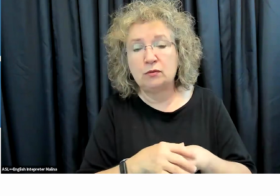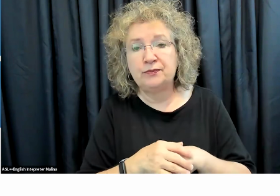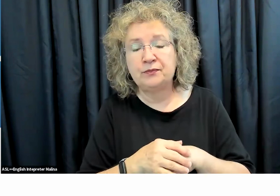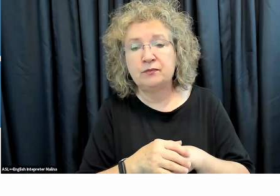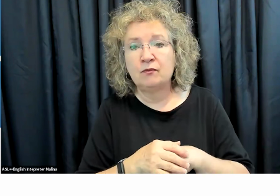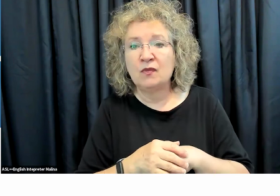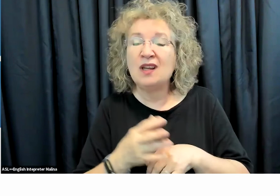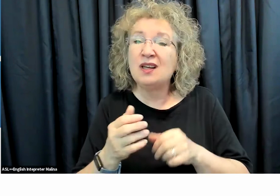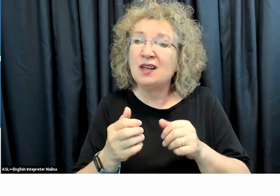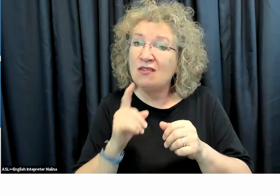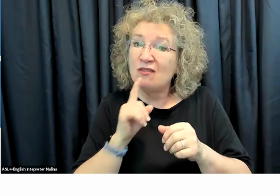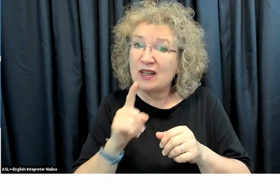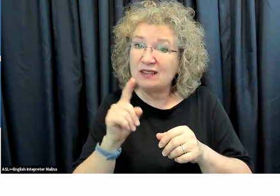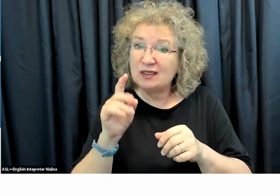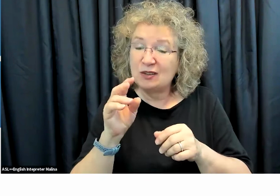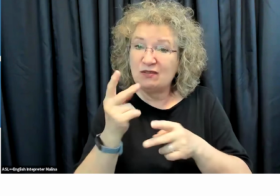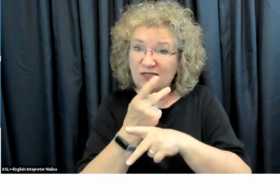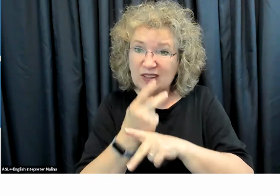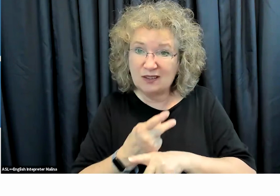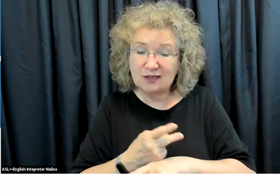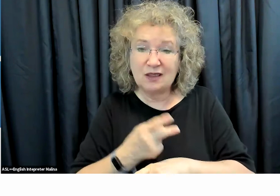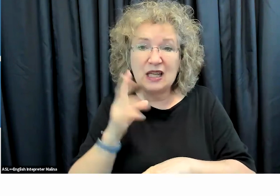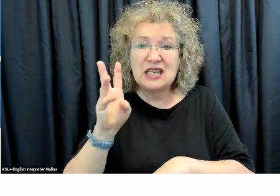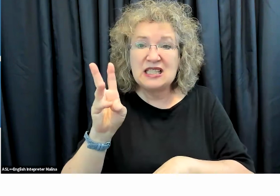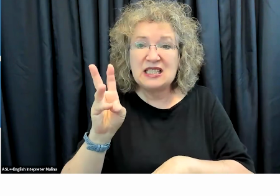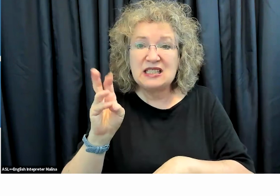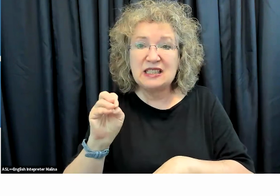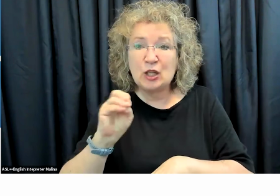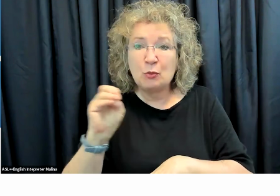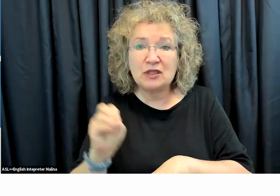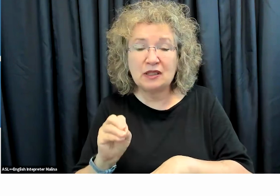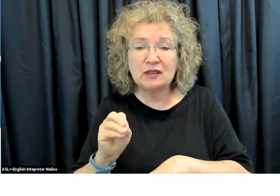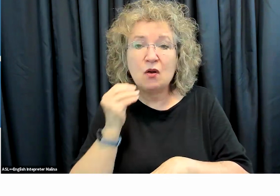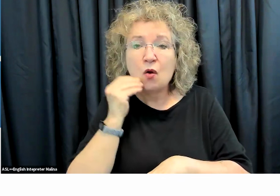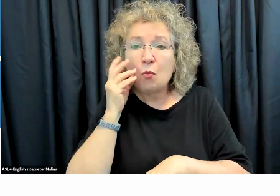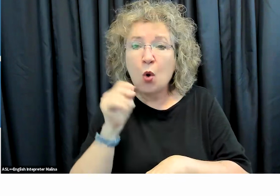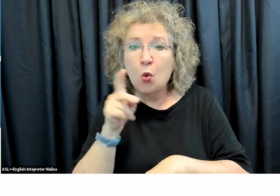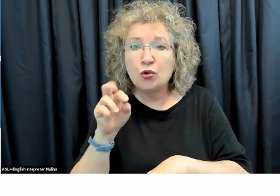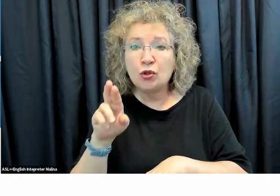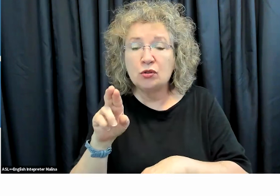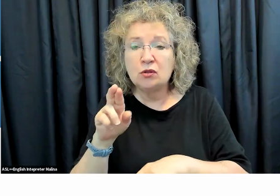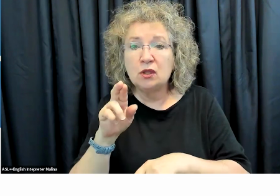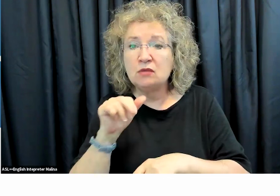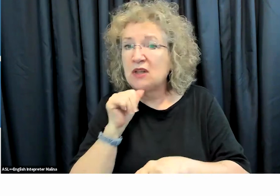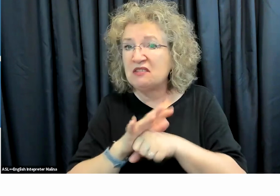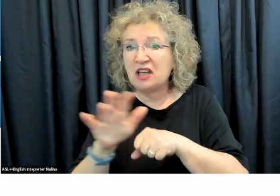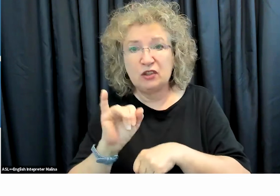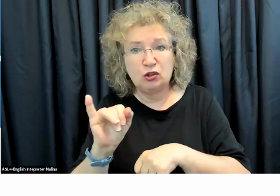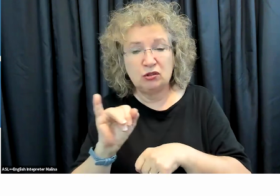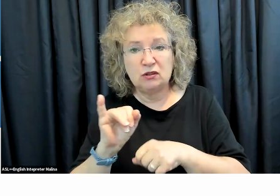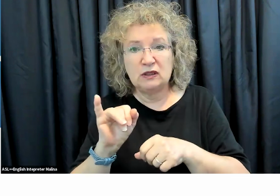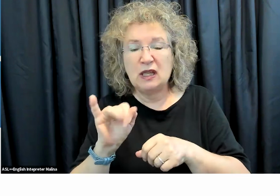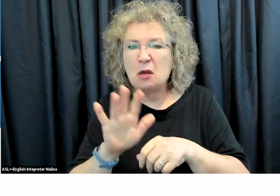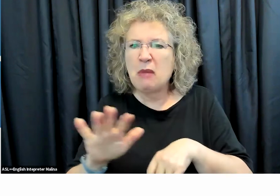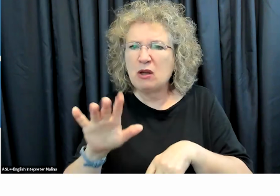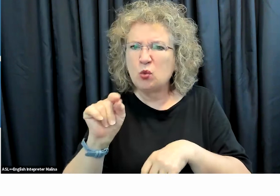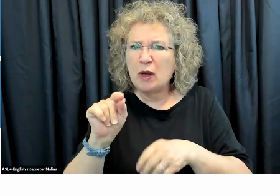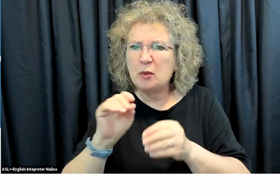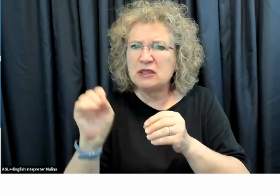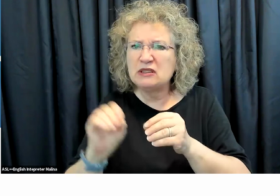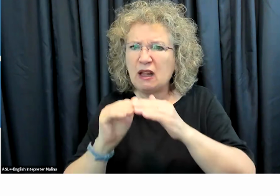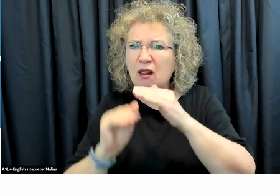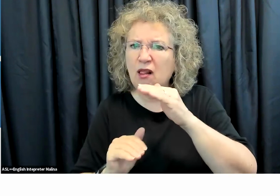of homeowners are underinsured by an average of 20%. And to put that into